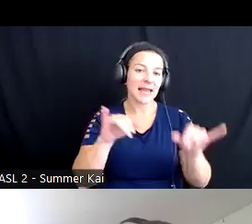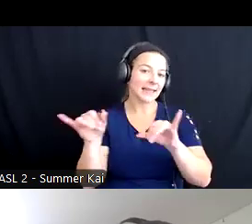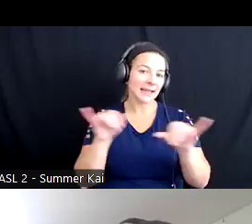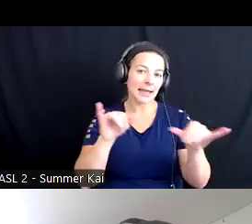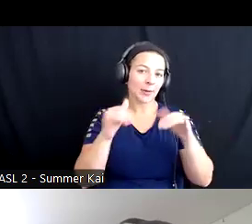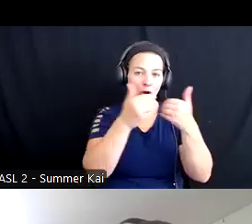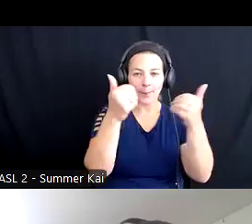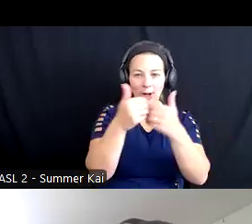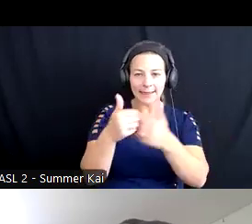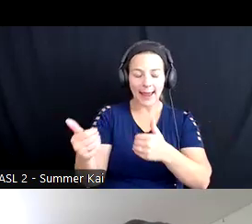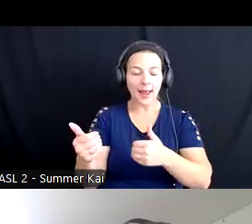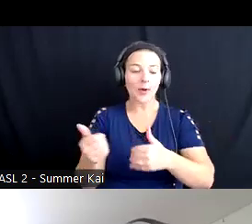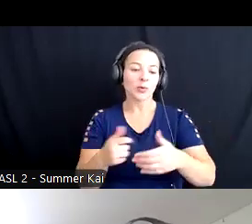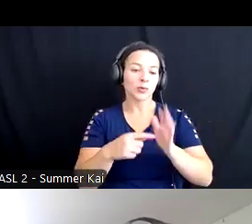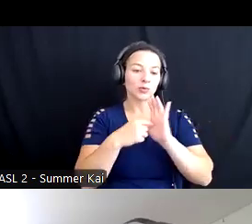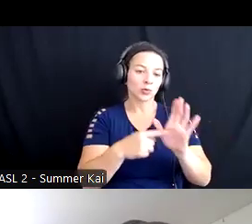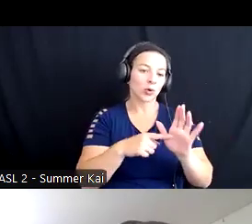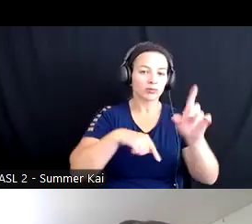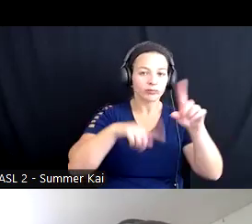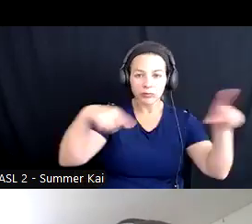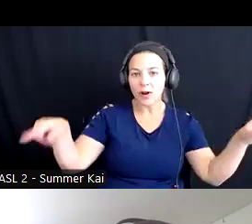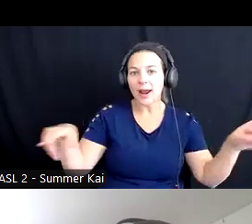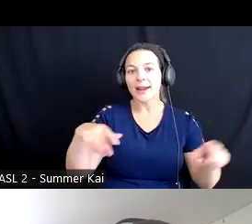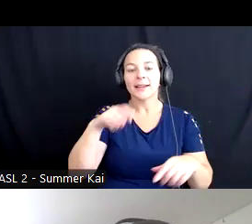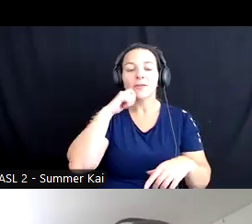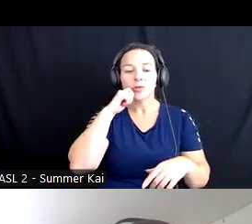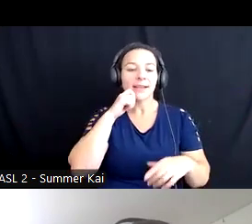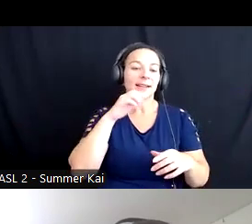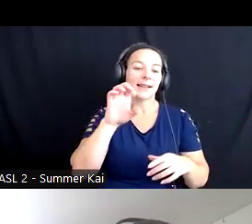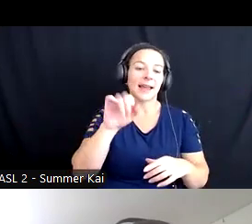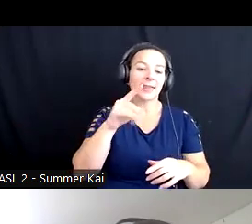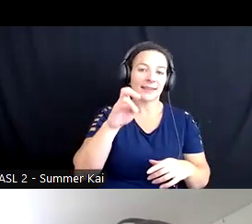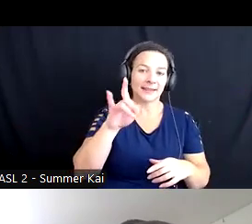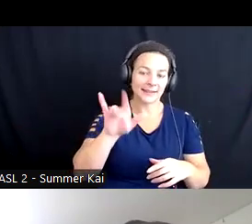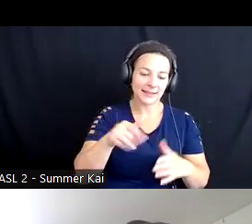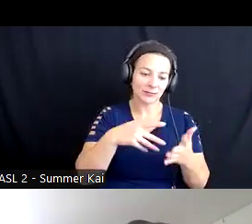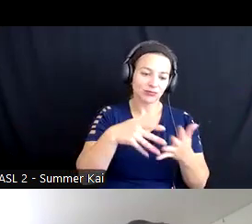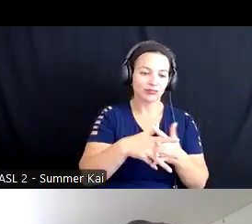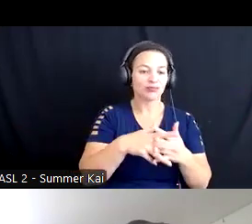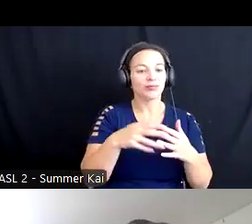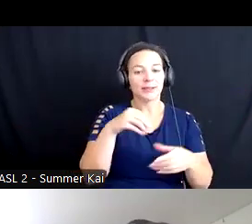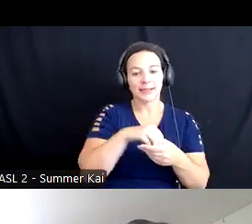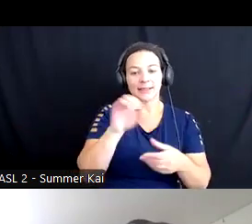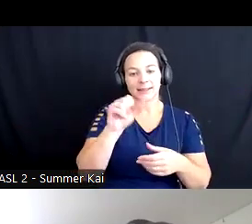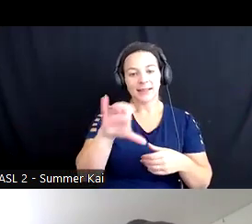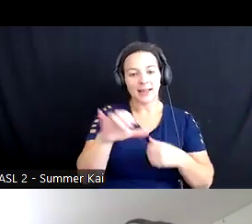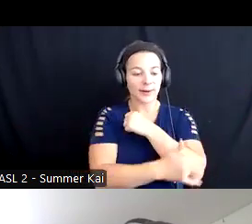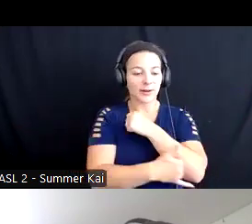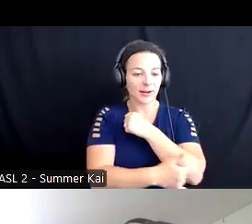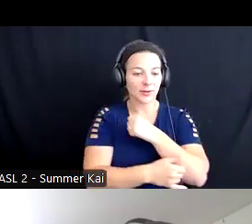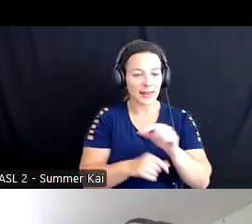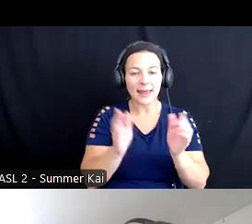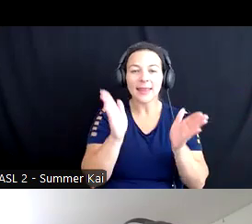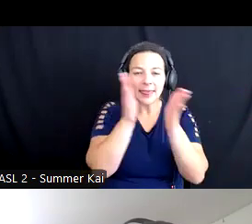in total of the race and ethnicities in Sacramento County on the right-hand side of the chart here. And on this skinnier bar on the